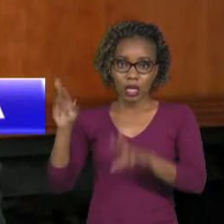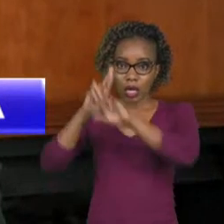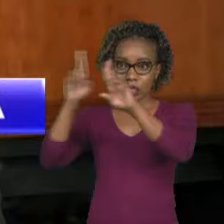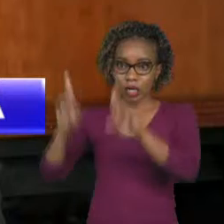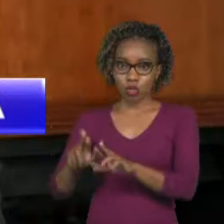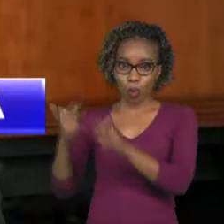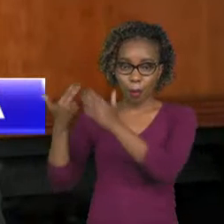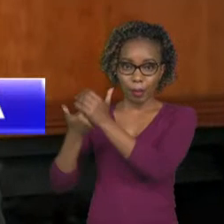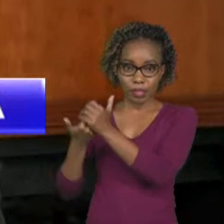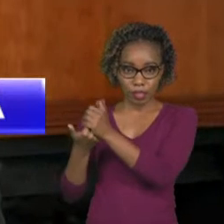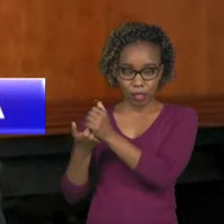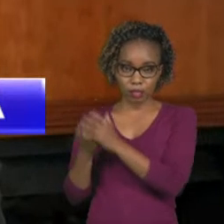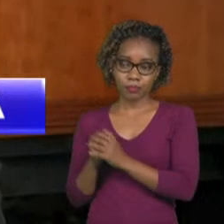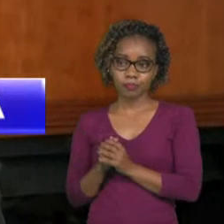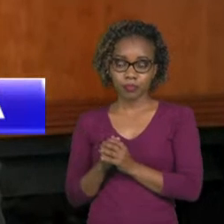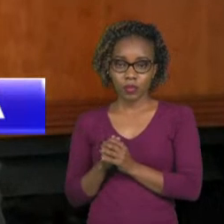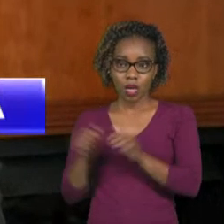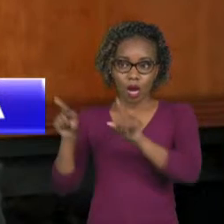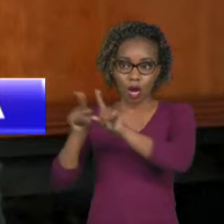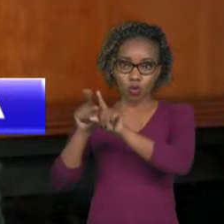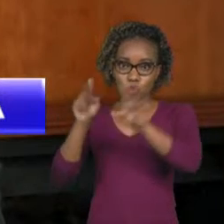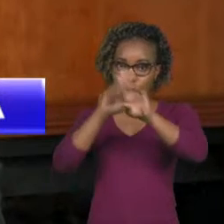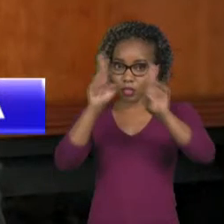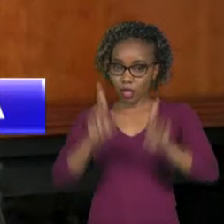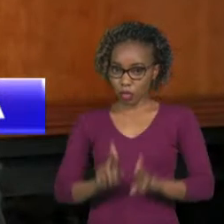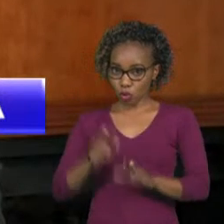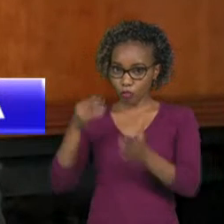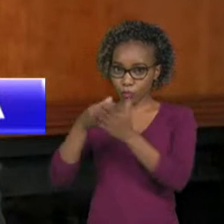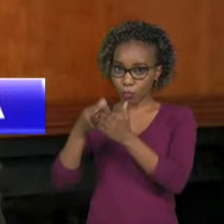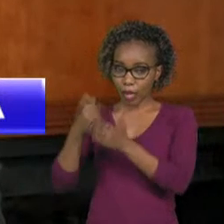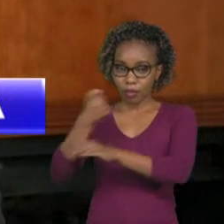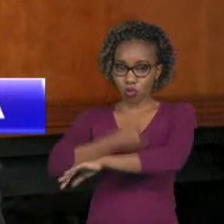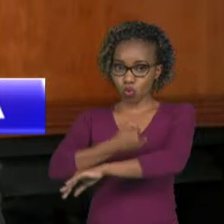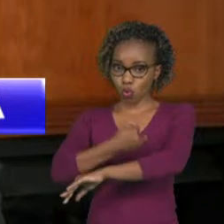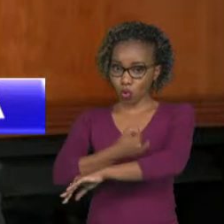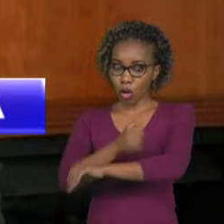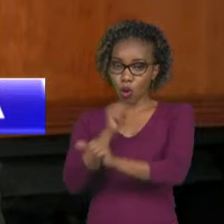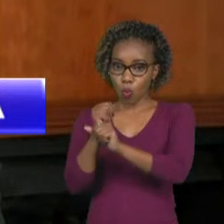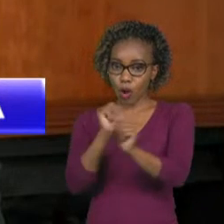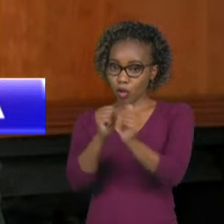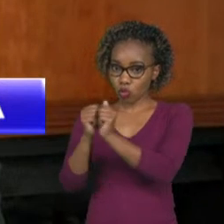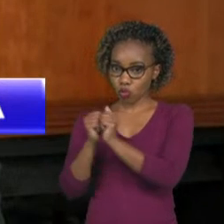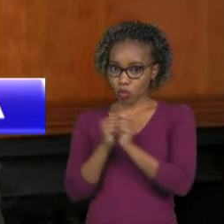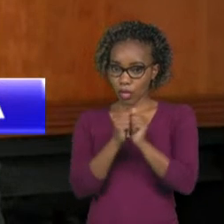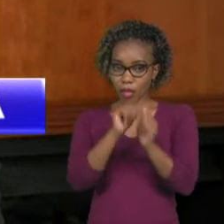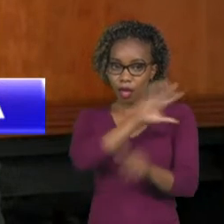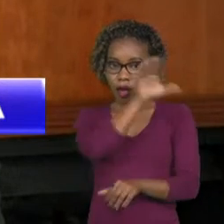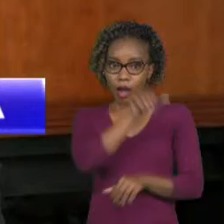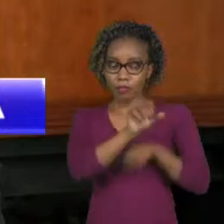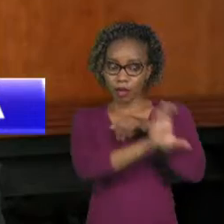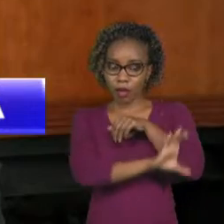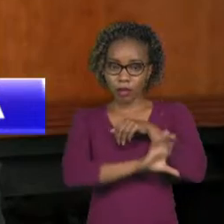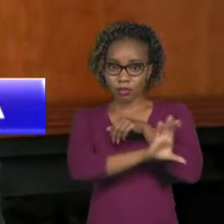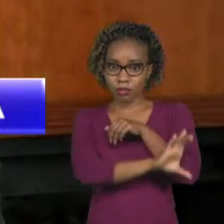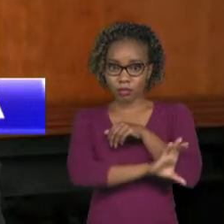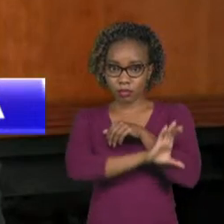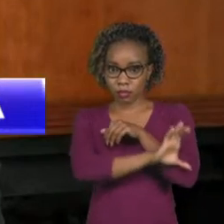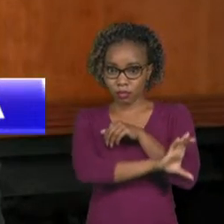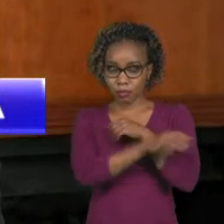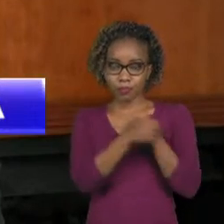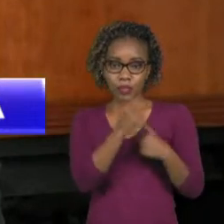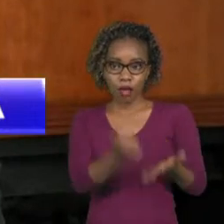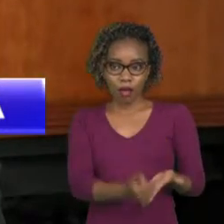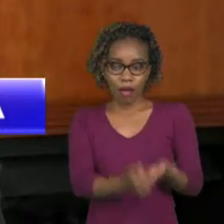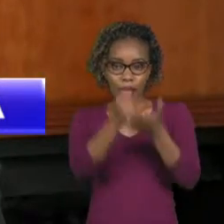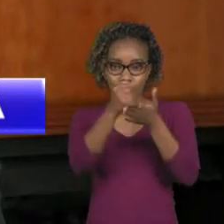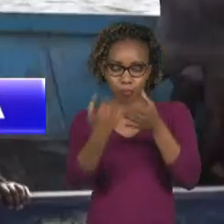international partners, and the international finance institutions to work with African countries to help them